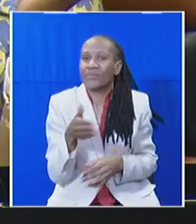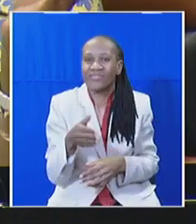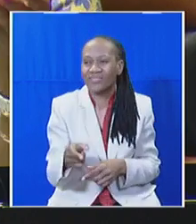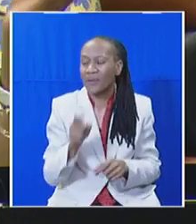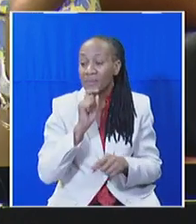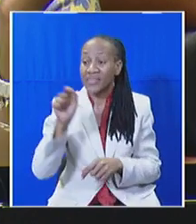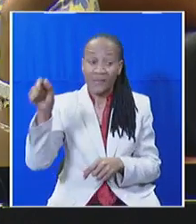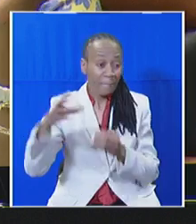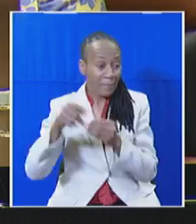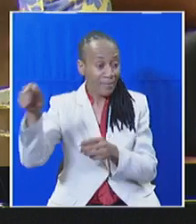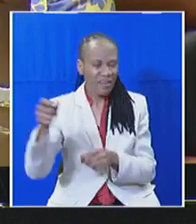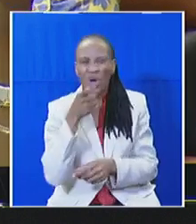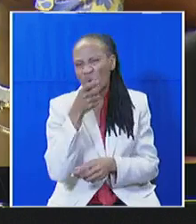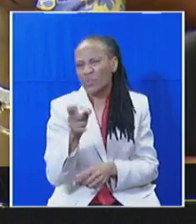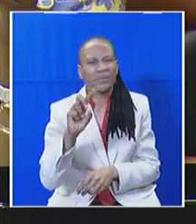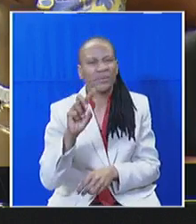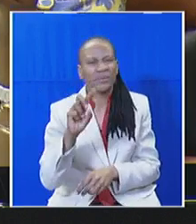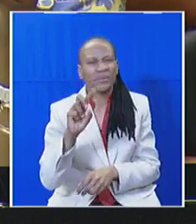commenting, and